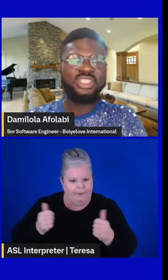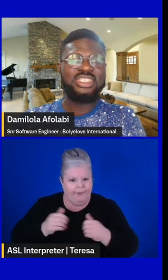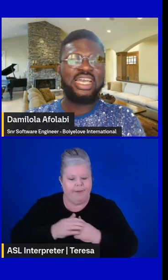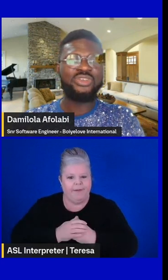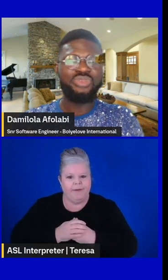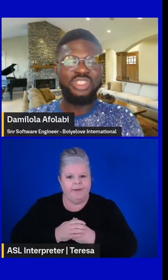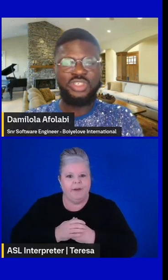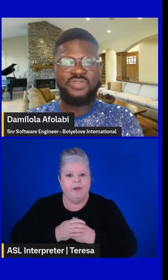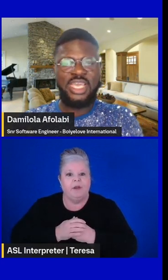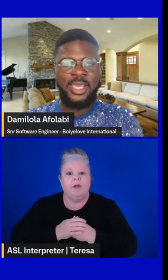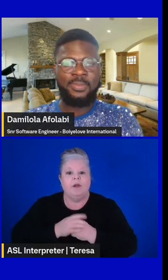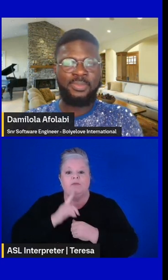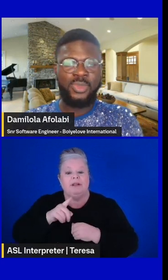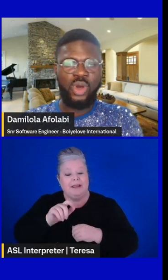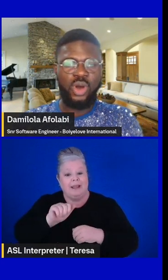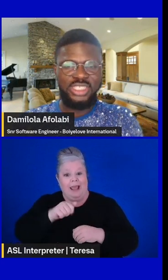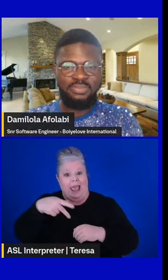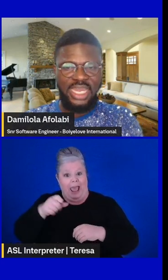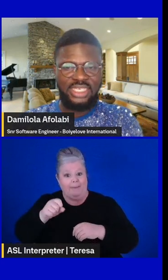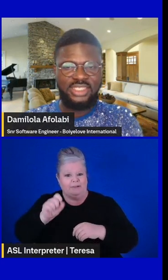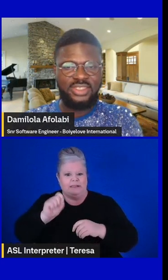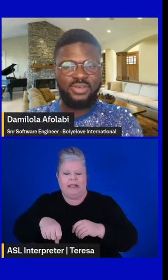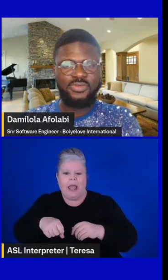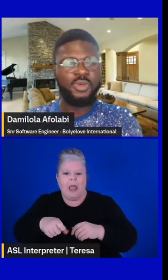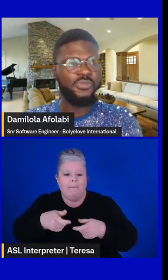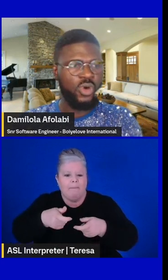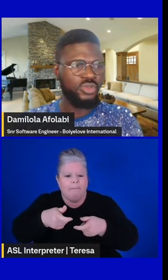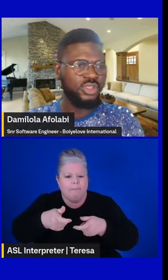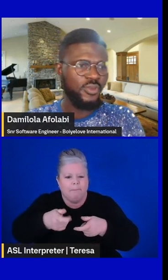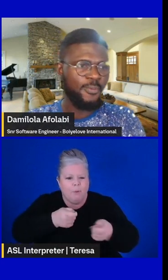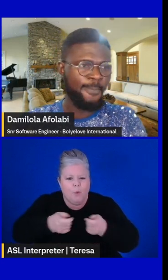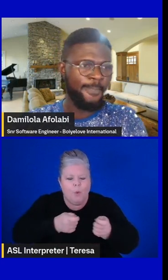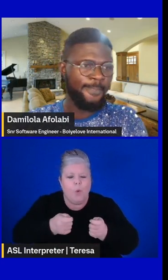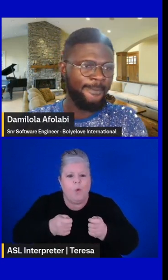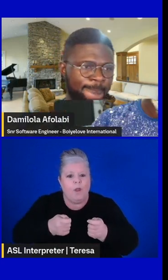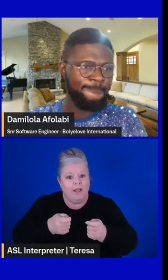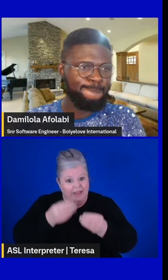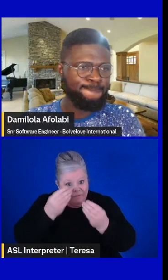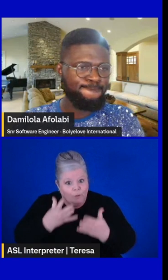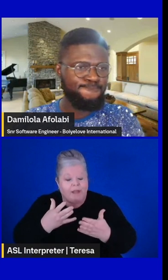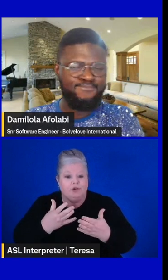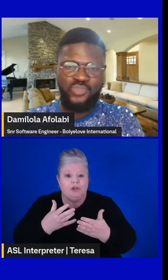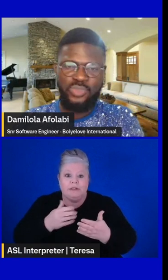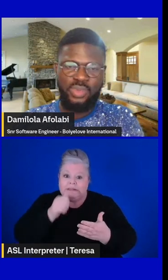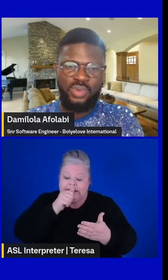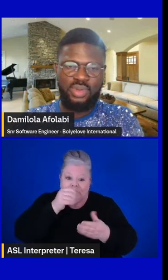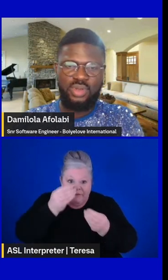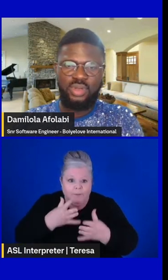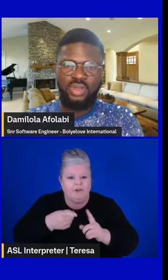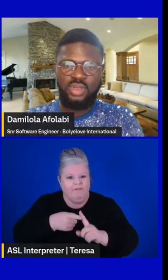your applications can retrieve them on demand from Vault.